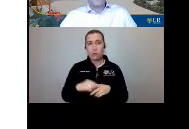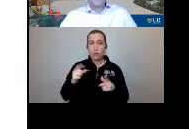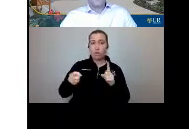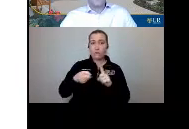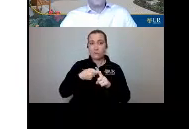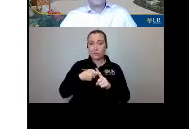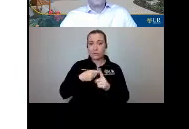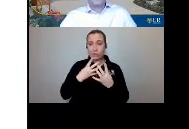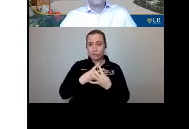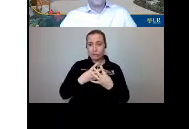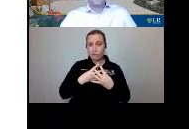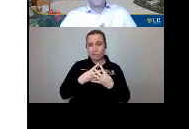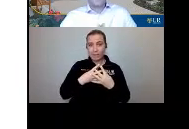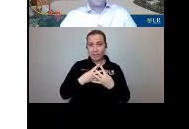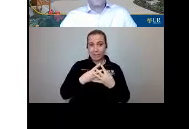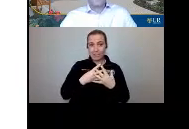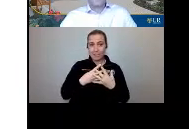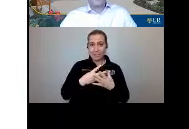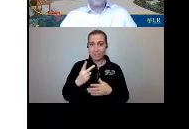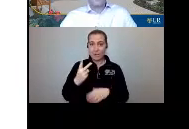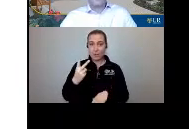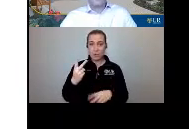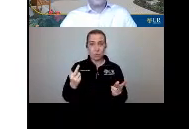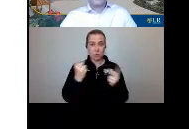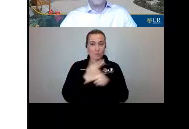as likely as any subsequent study to identify an